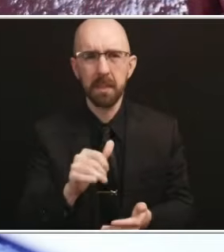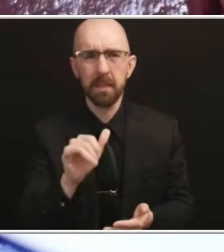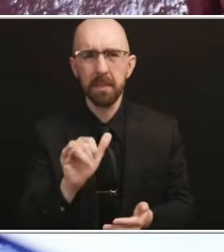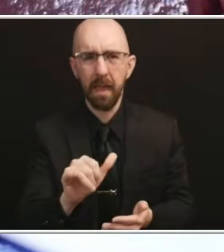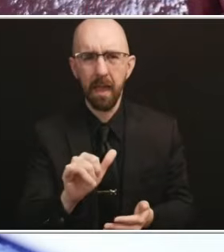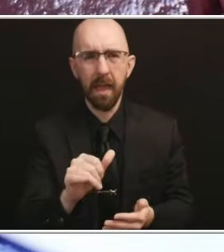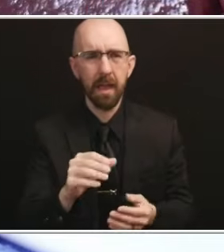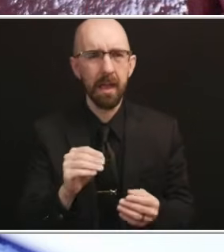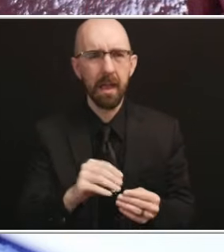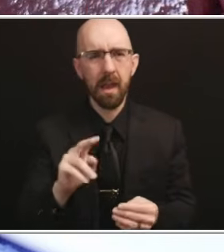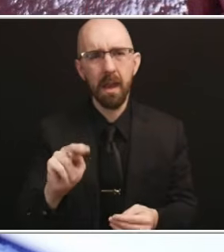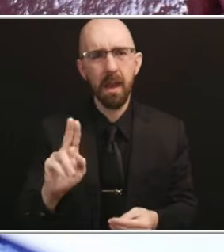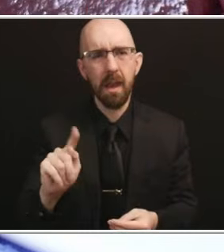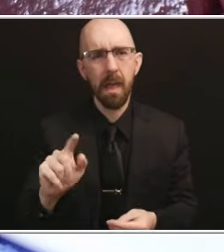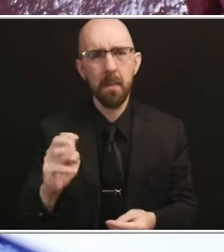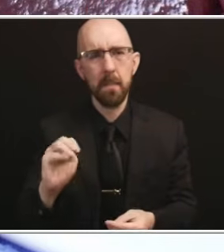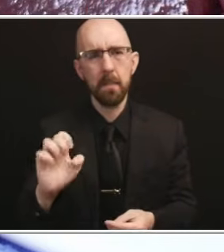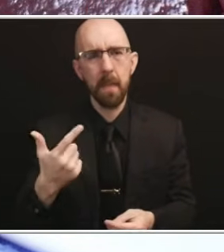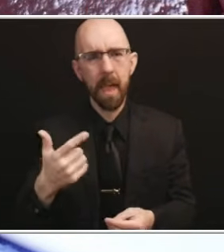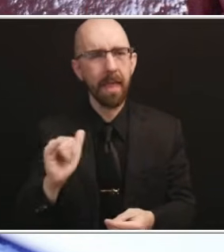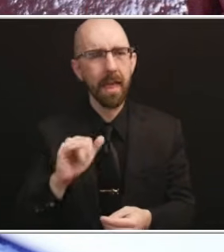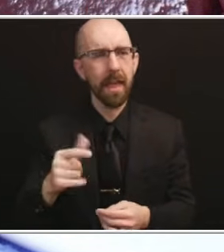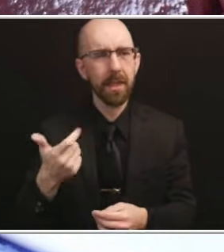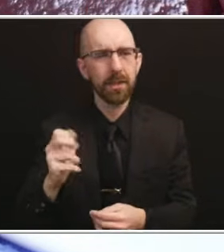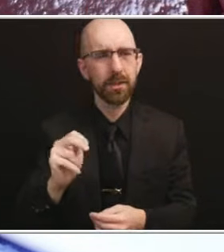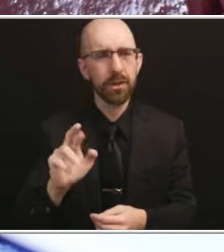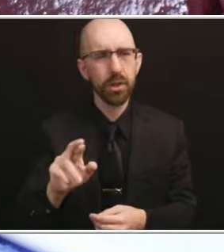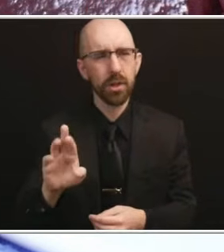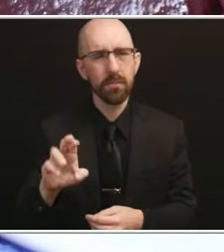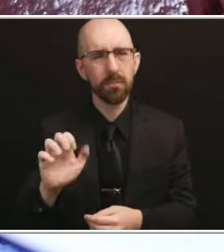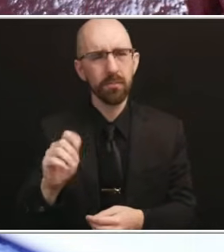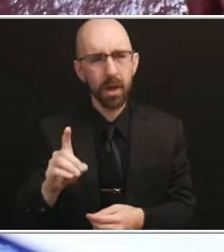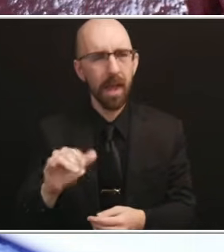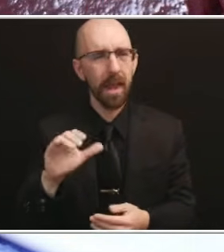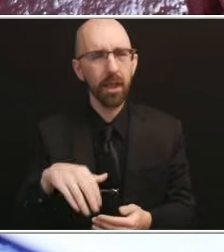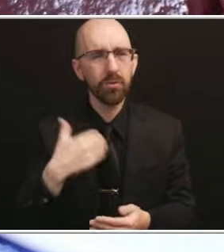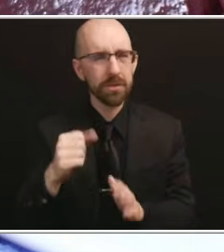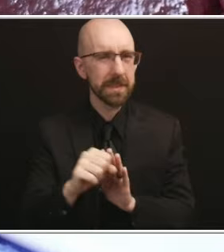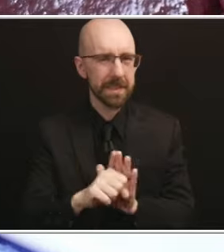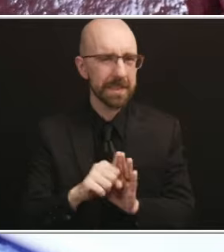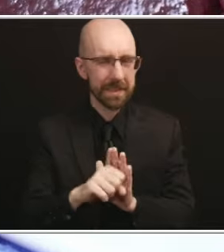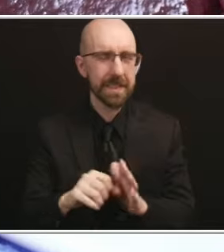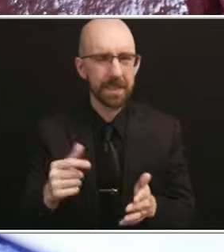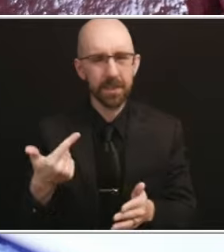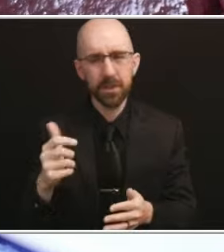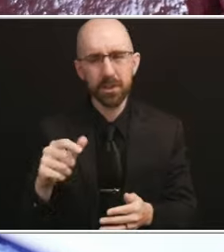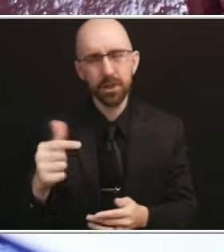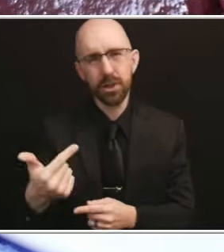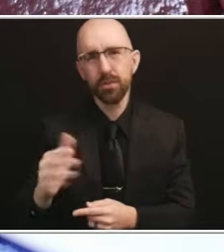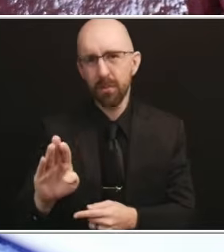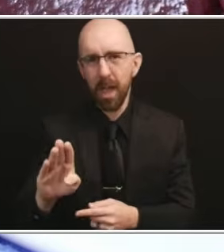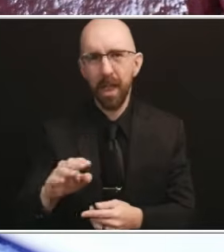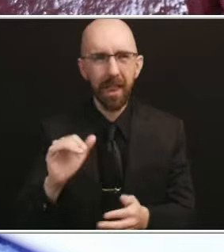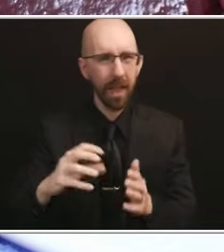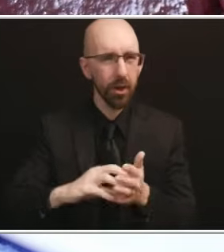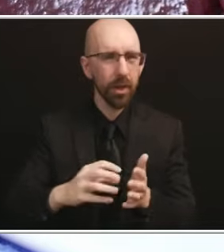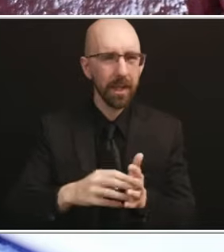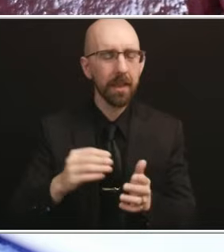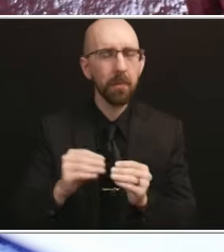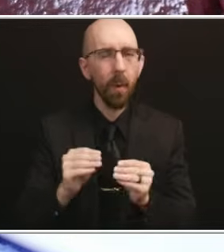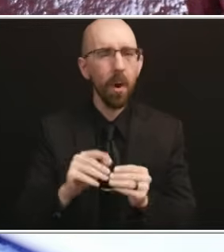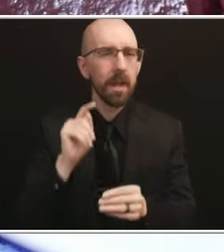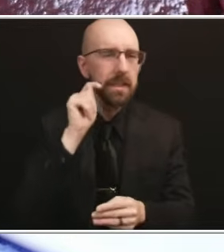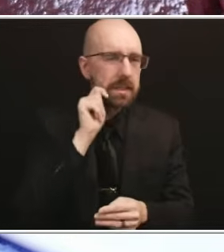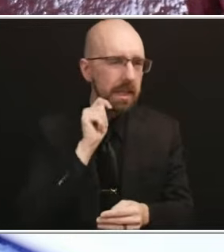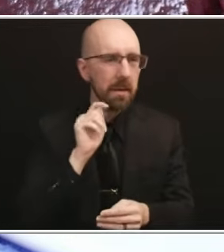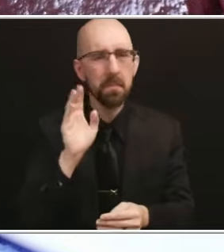kind of gingerbread color, if you will, if it's a healthy looking liver where it's Christmas season. So gingerbreads are on everyone's mind, so it's a little bit lighter tan, lighter brown color. Yeah,